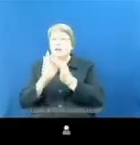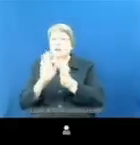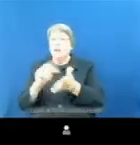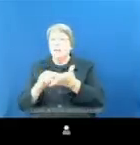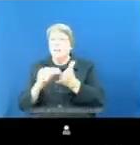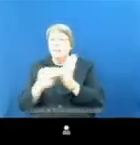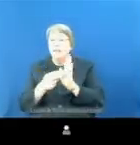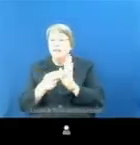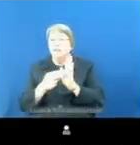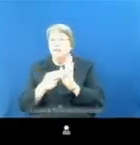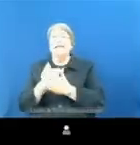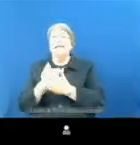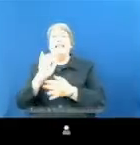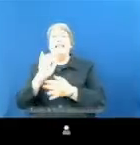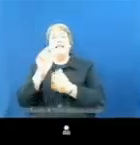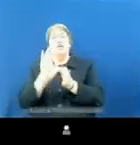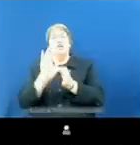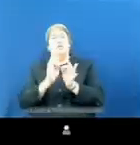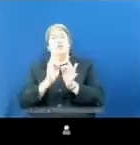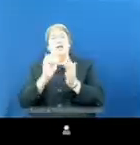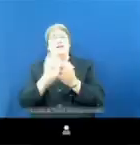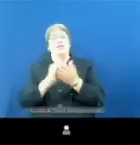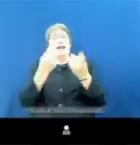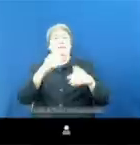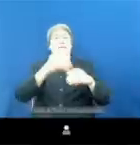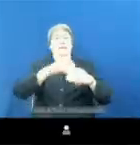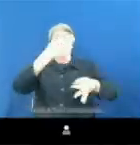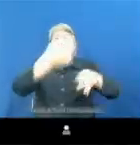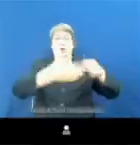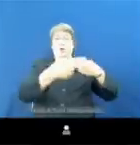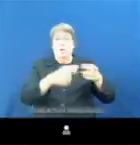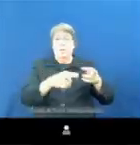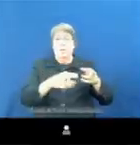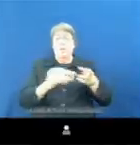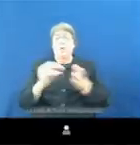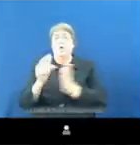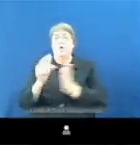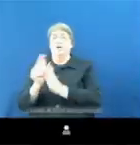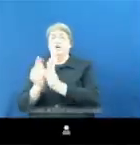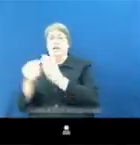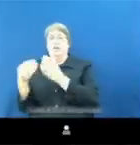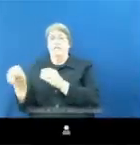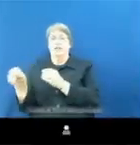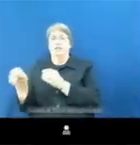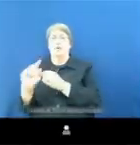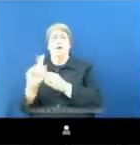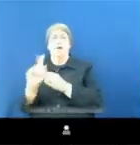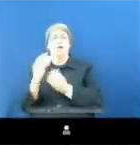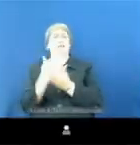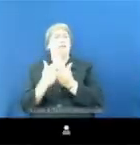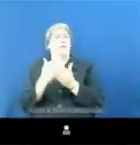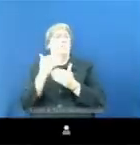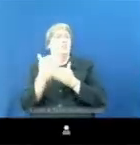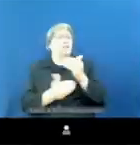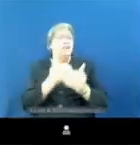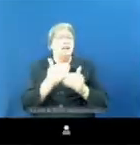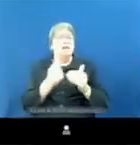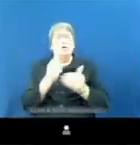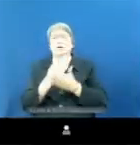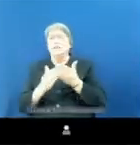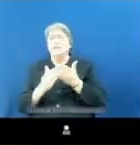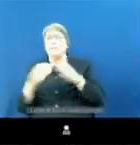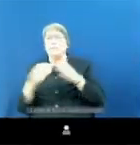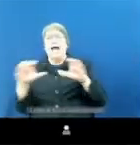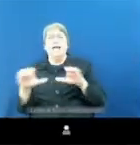as a courtroom or an attorney's office, wherein some proceeding or activity related to law is